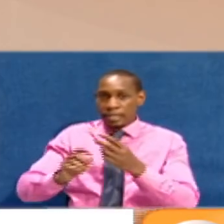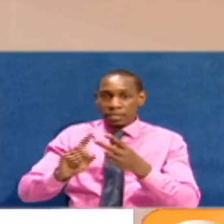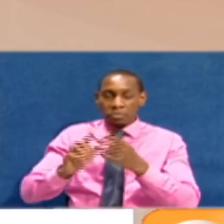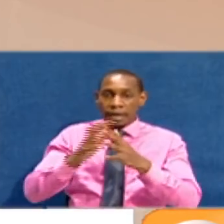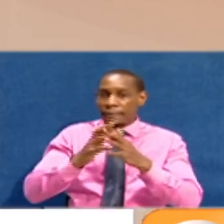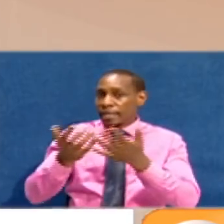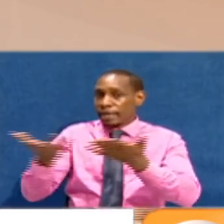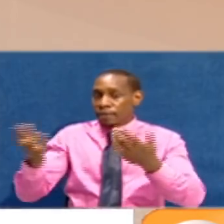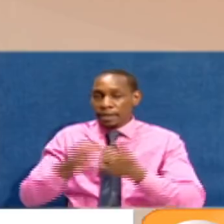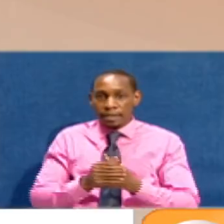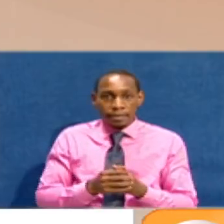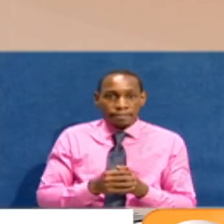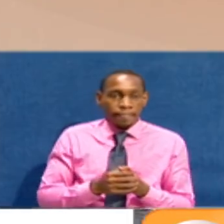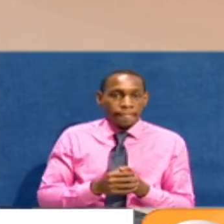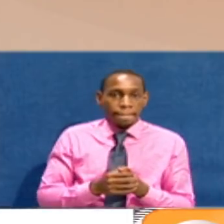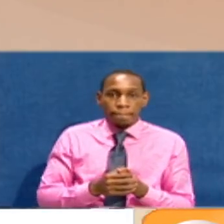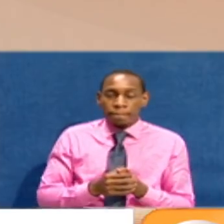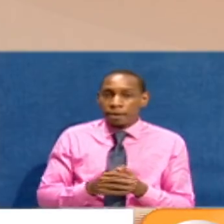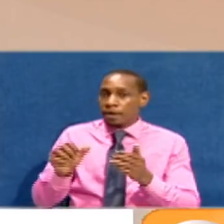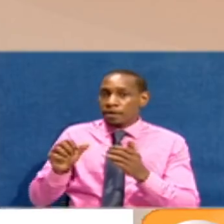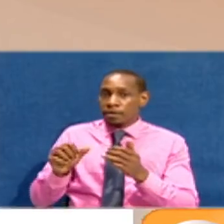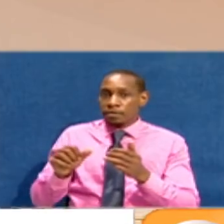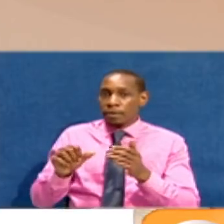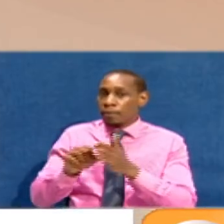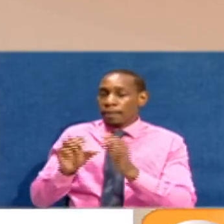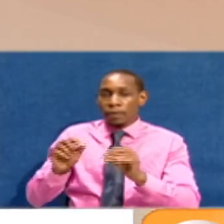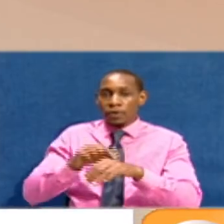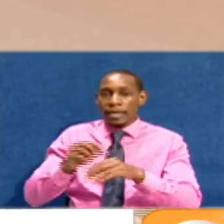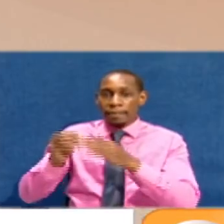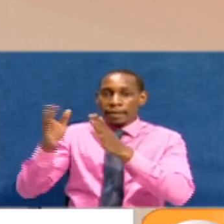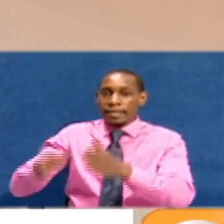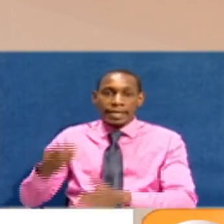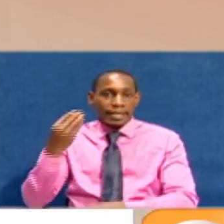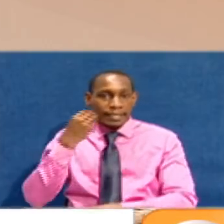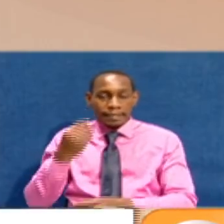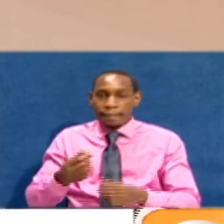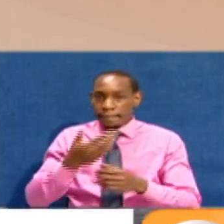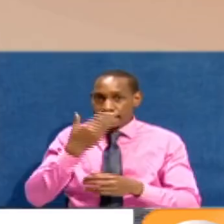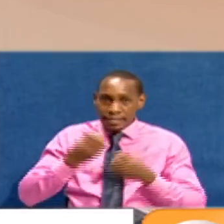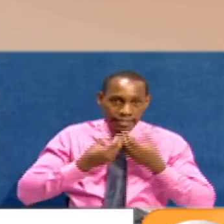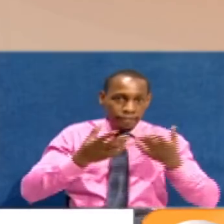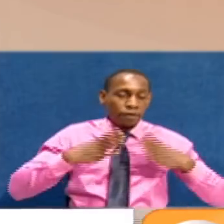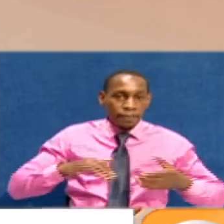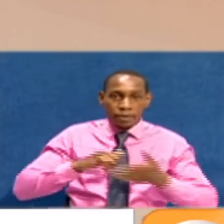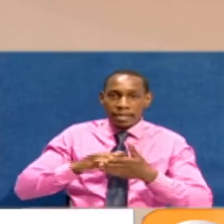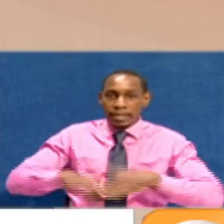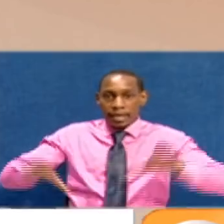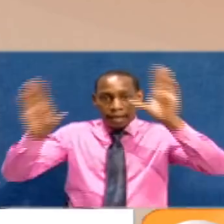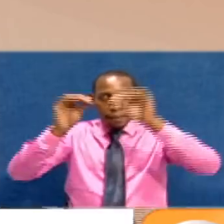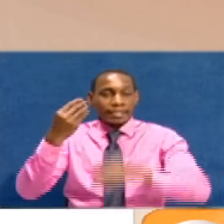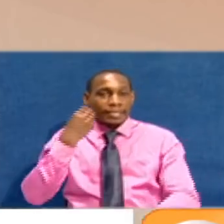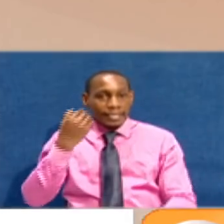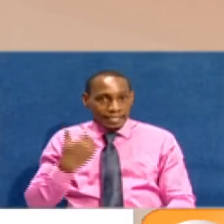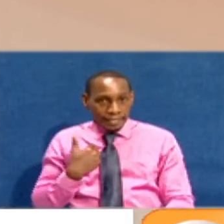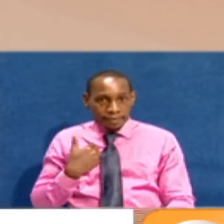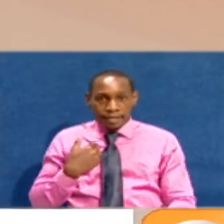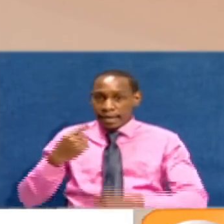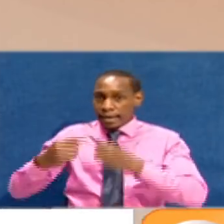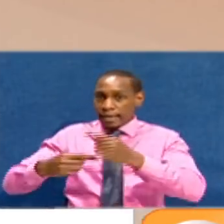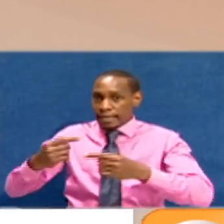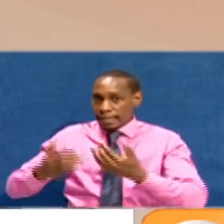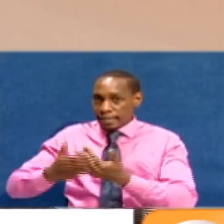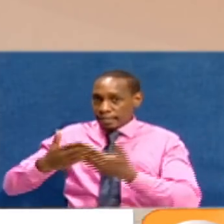America or wherever. I mean, there's nothing wrong with a leader falling sick. Just tell people the president is unwell, he